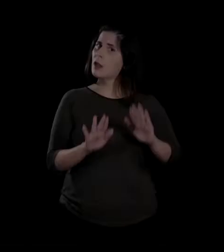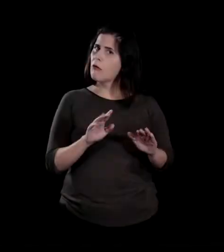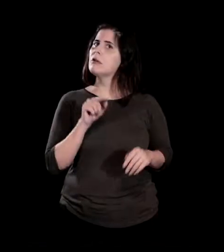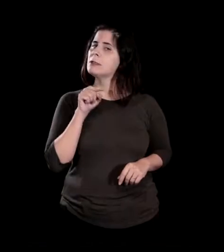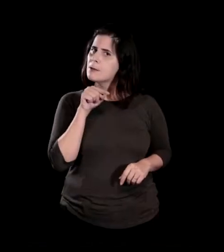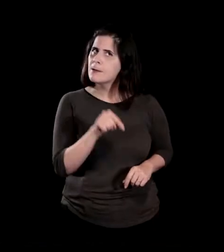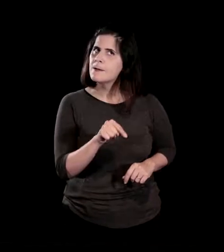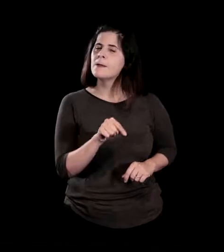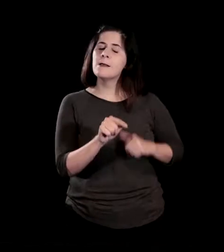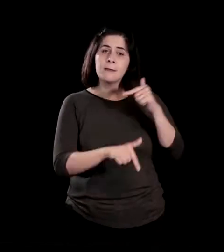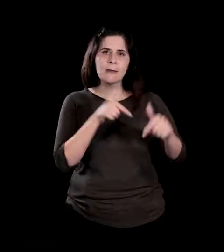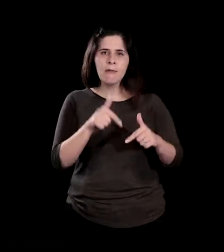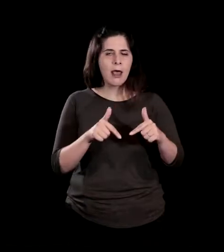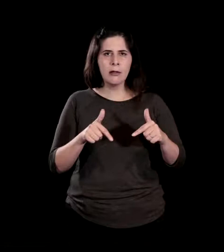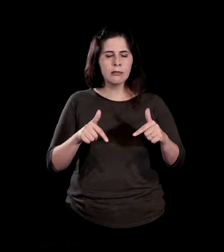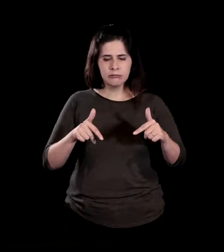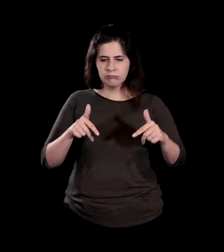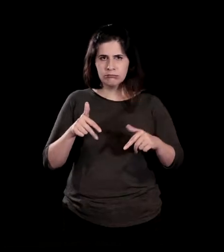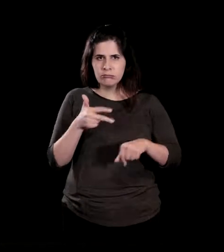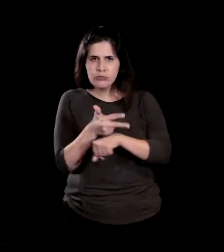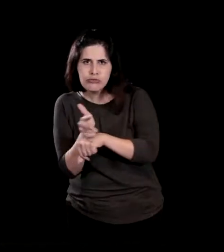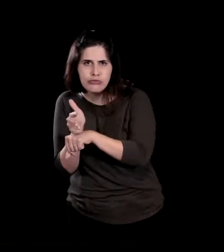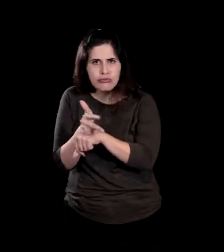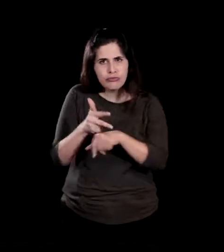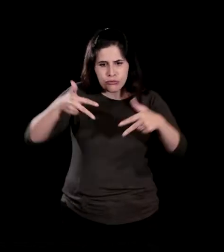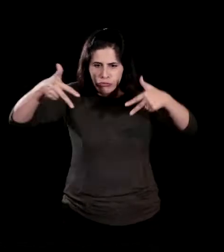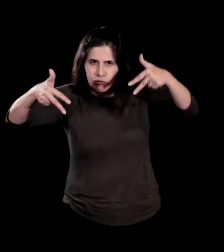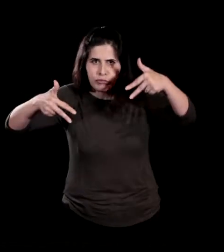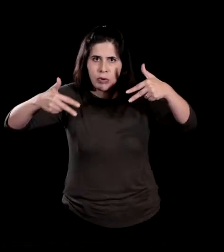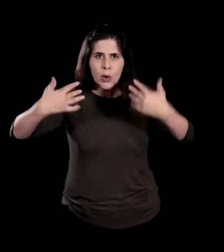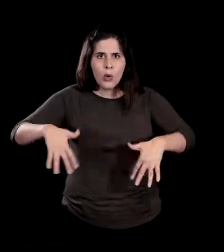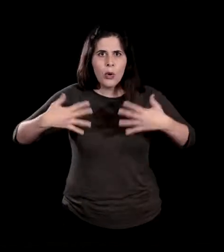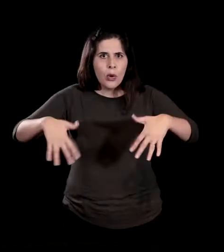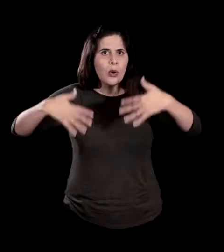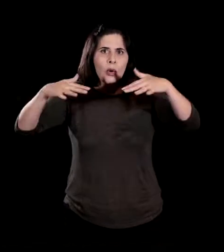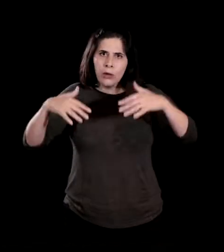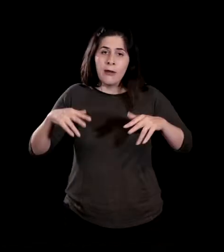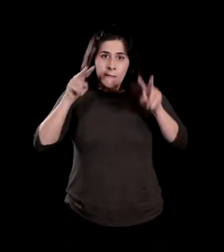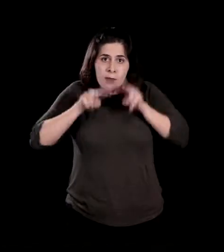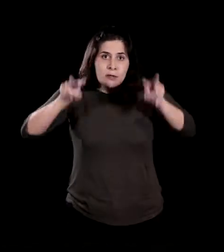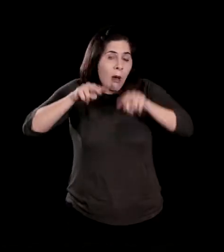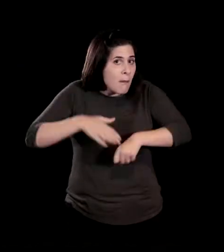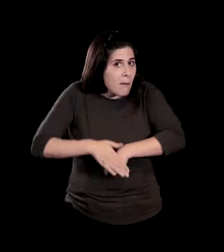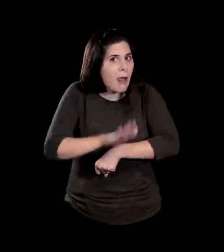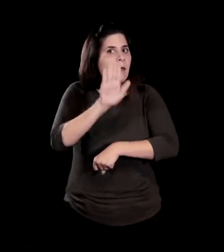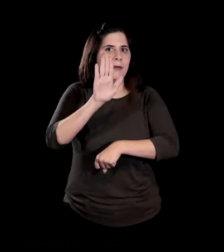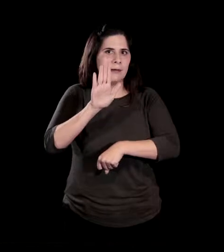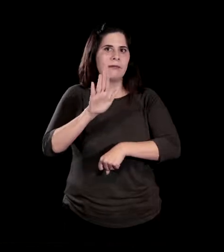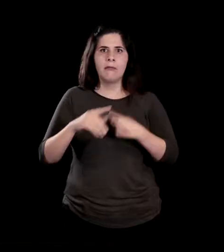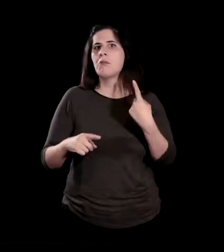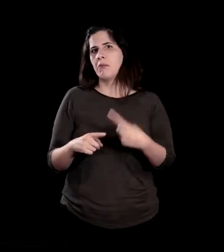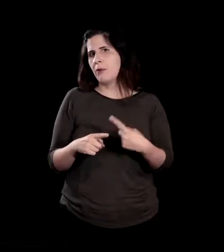And it's probably the most cinematographic piece for tonight, because